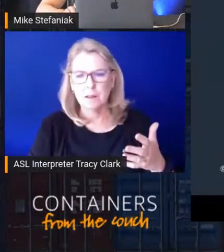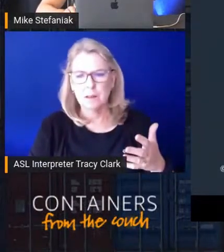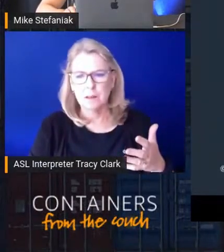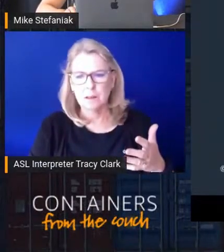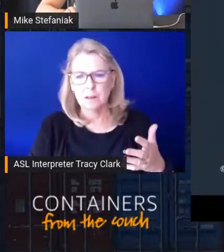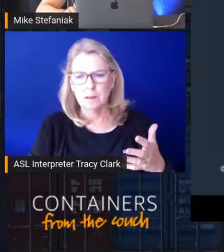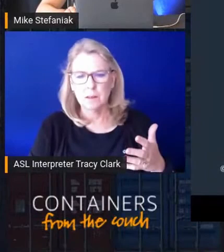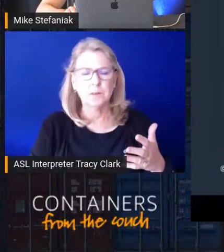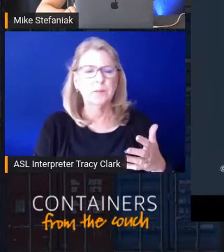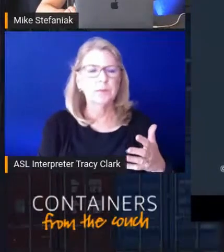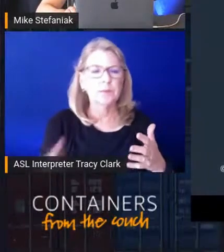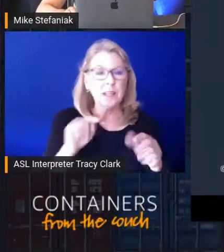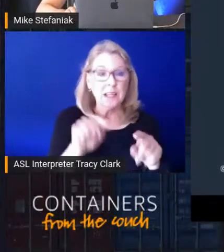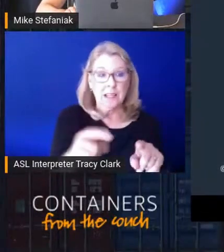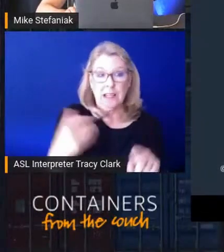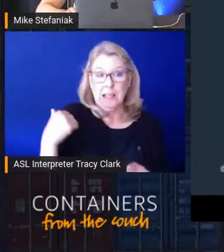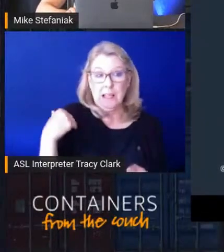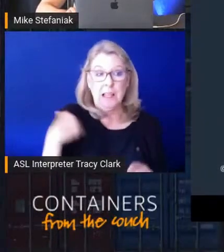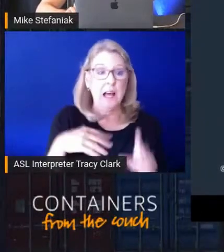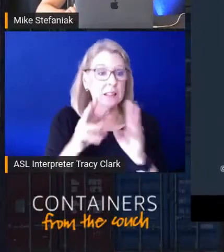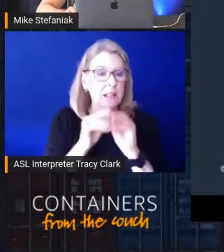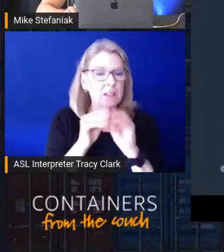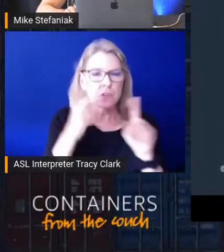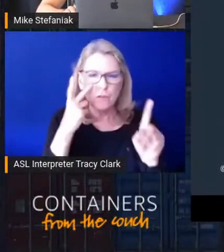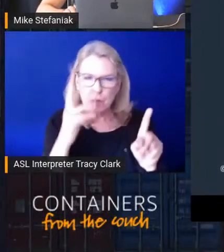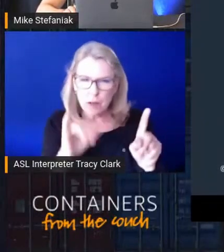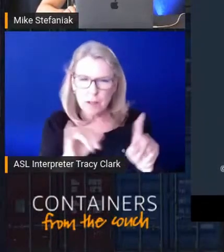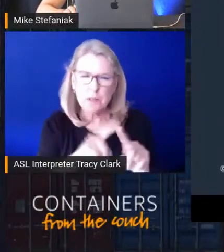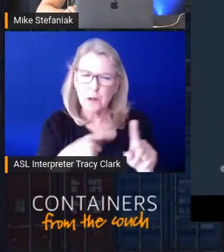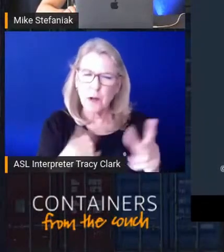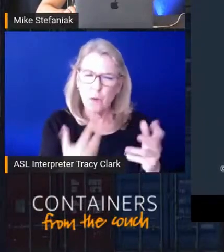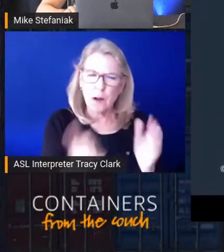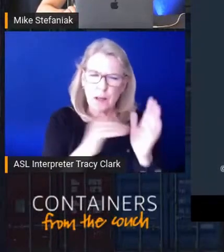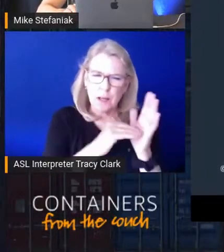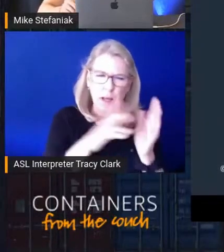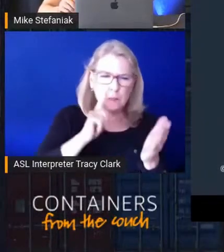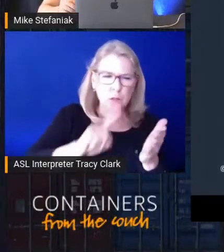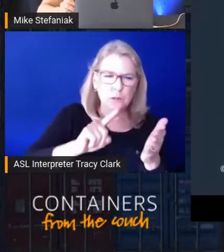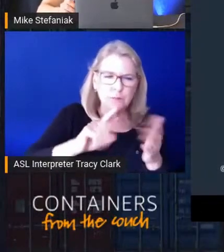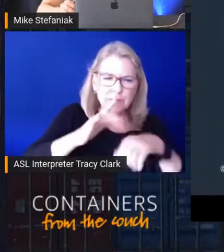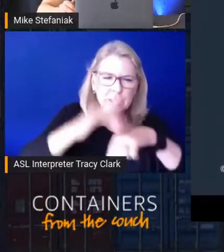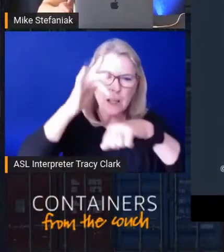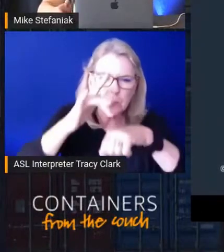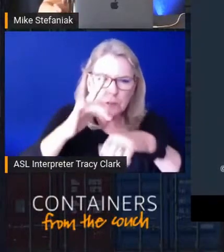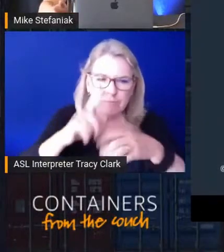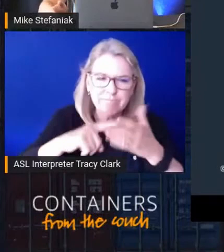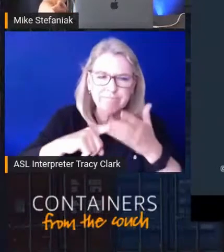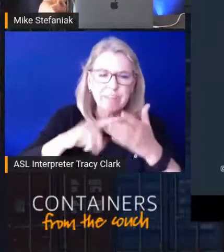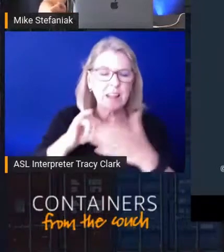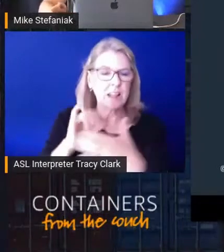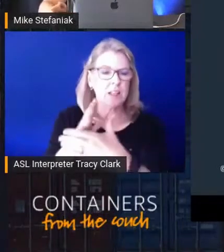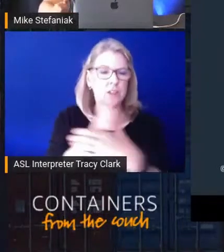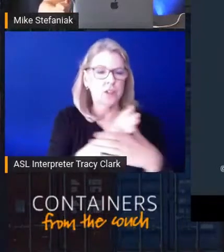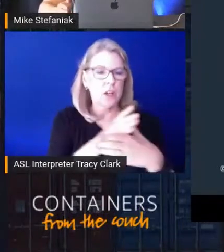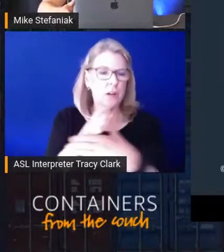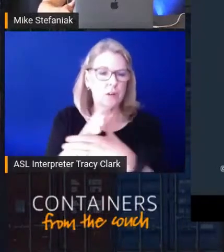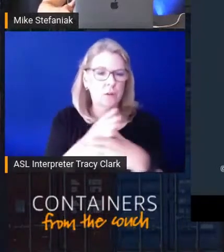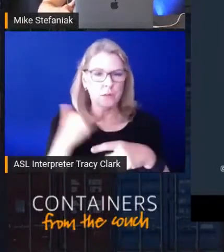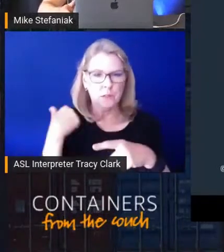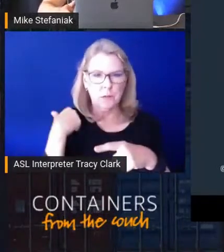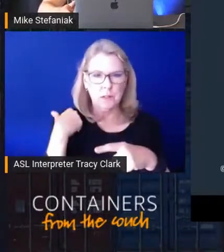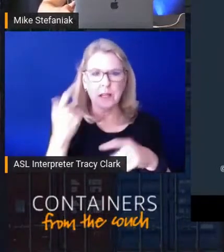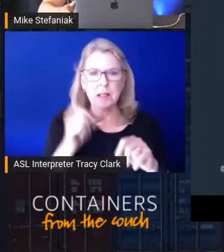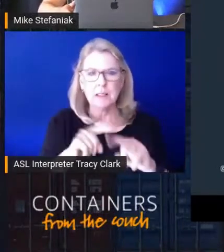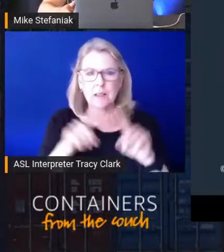last session, but I wanted to touch again on the shared responsibility model. It differs a little bit whether you're using Fargate or bringing your